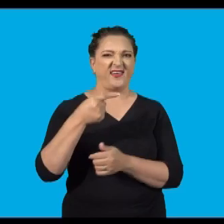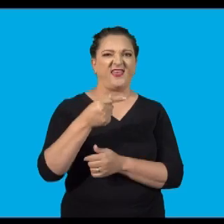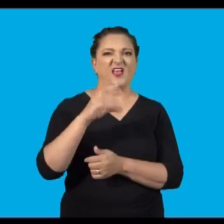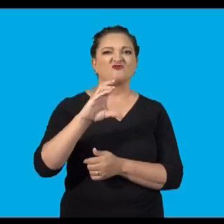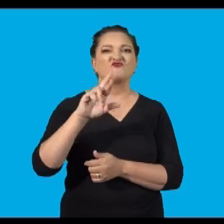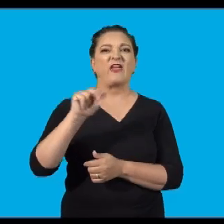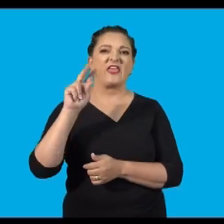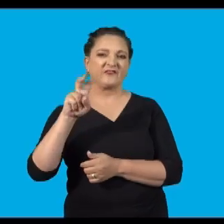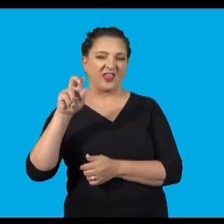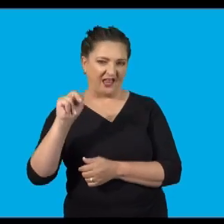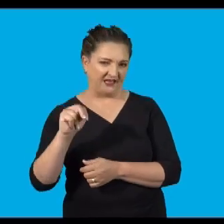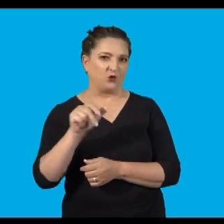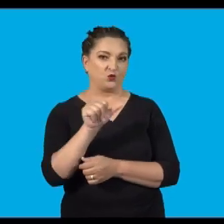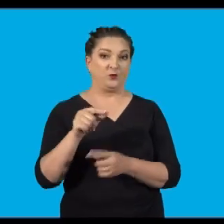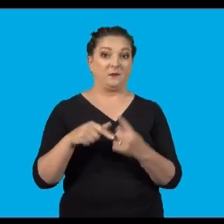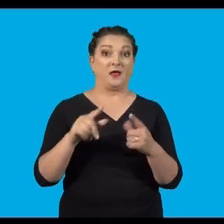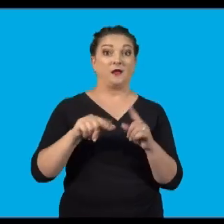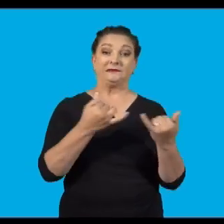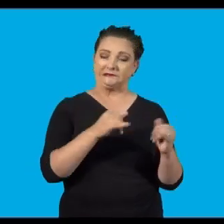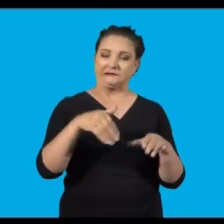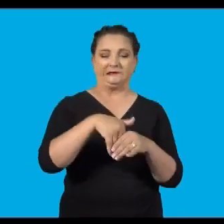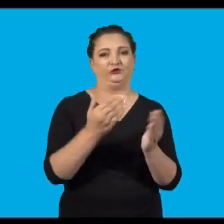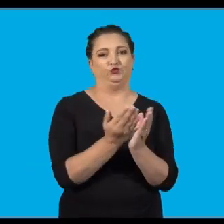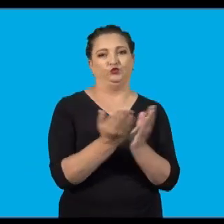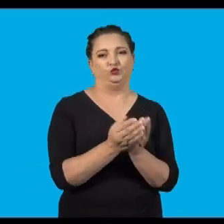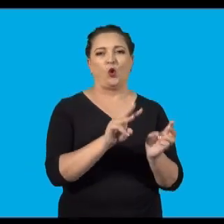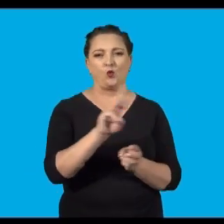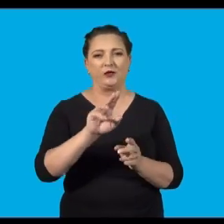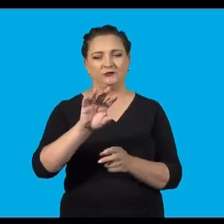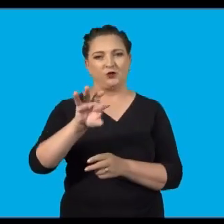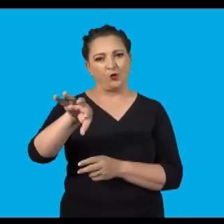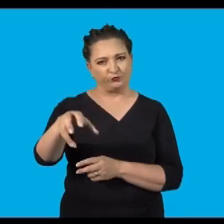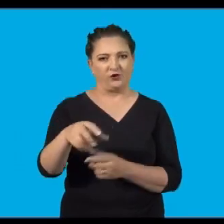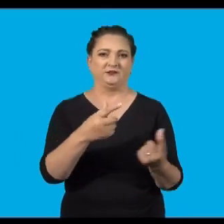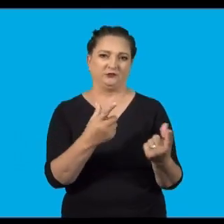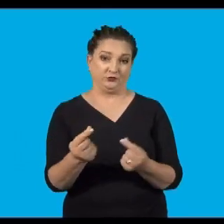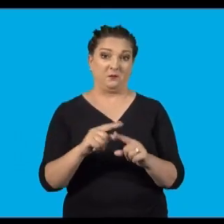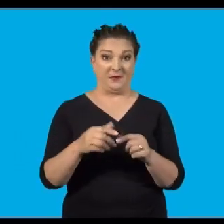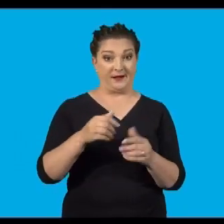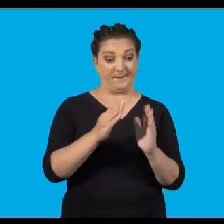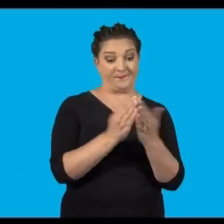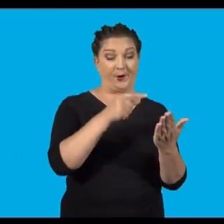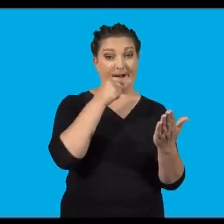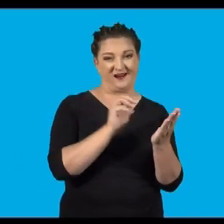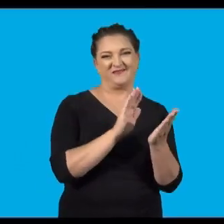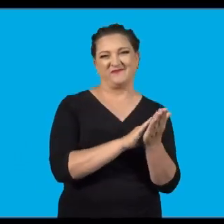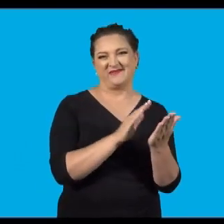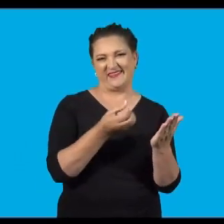When he finished school, he joined the Western Province rugby team. The book was named after my mother, said